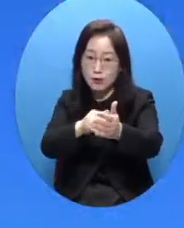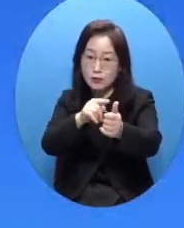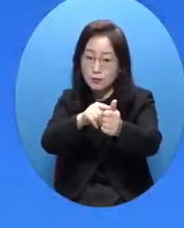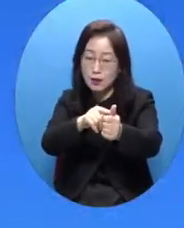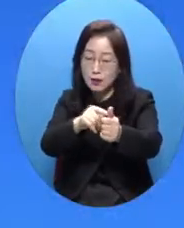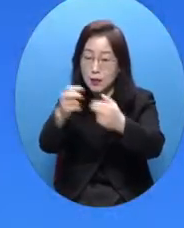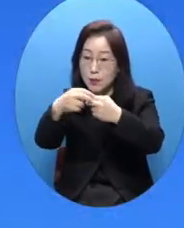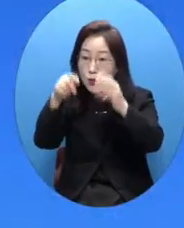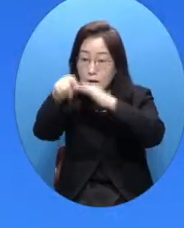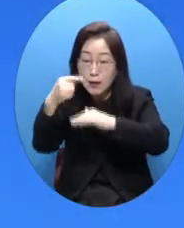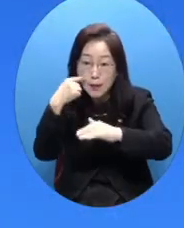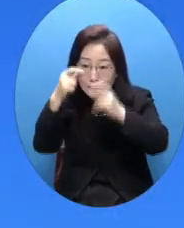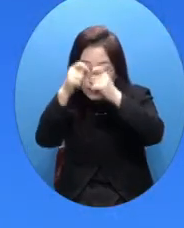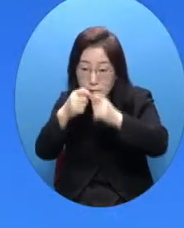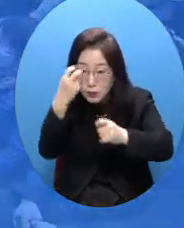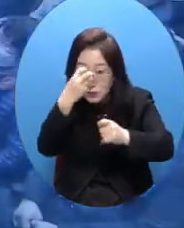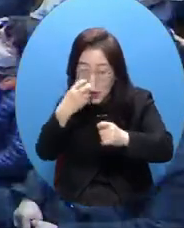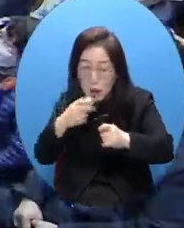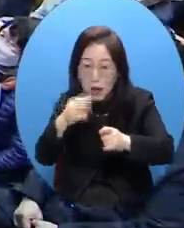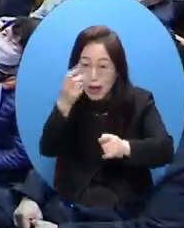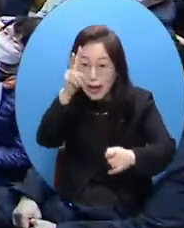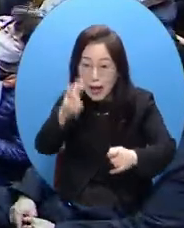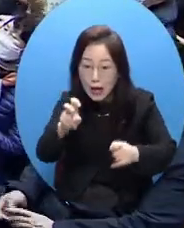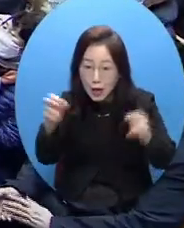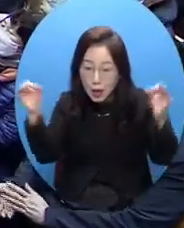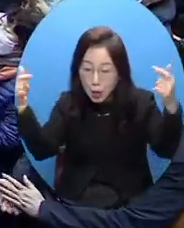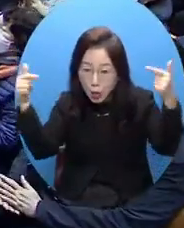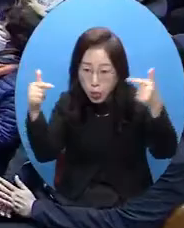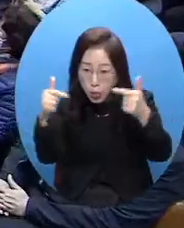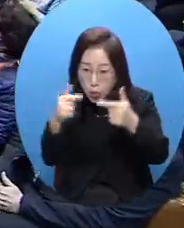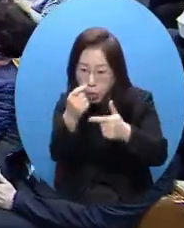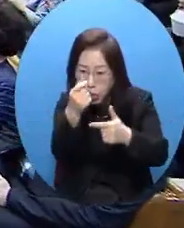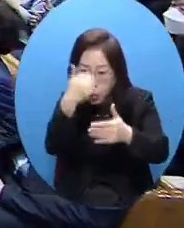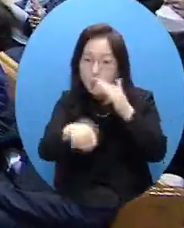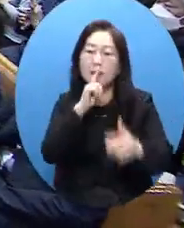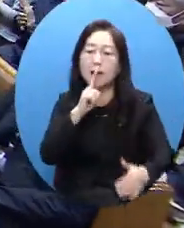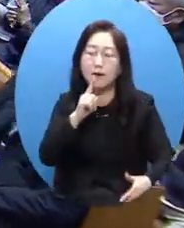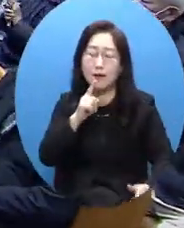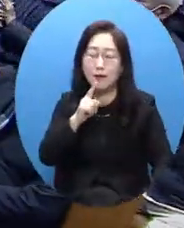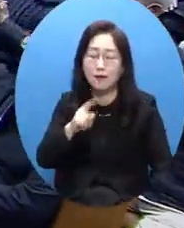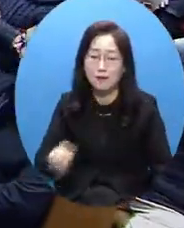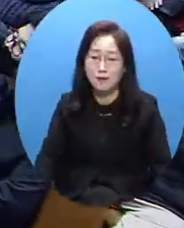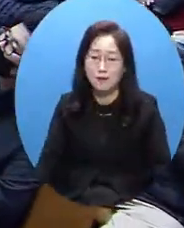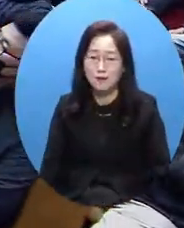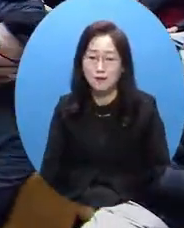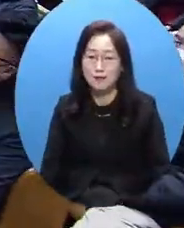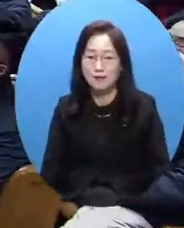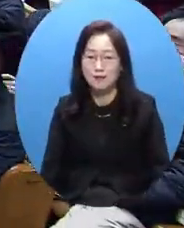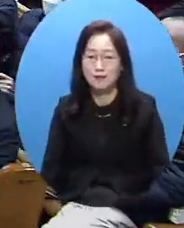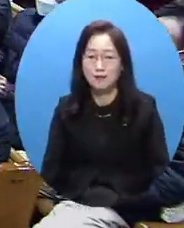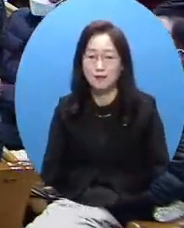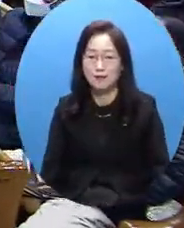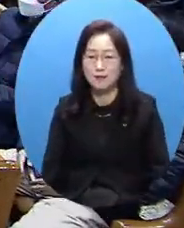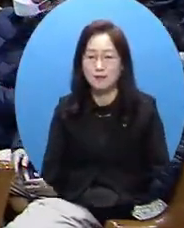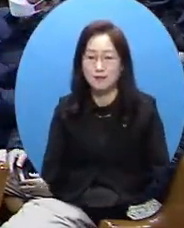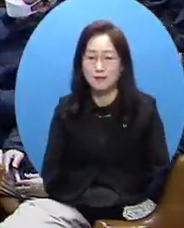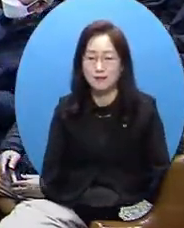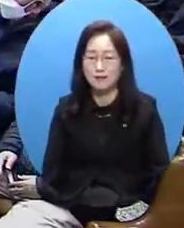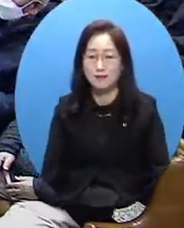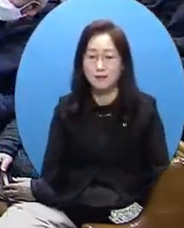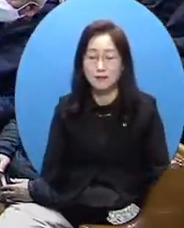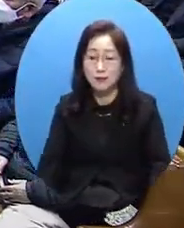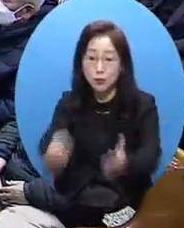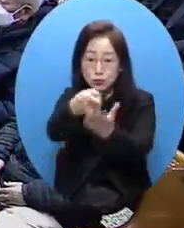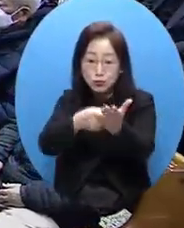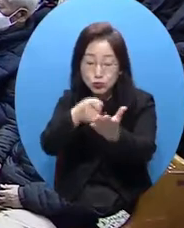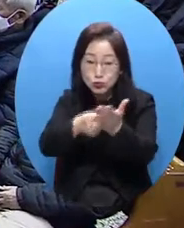spread all of the body but doctor said it's almost gone doctor said almost gone